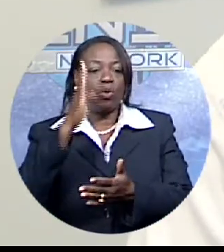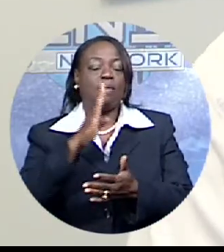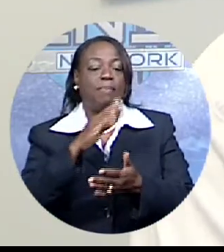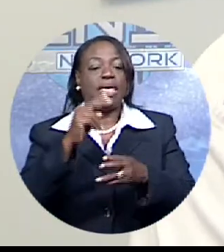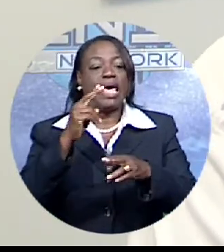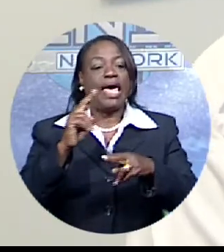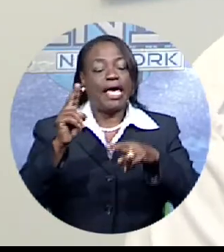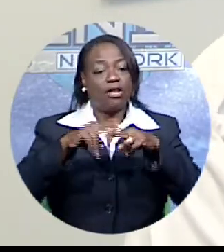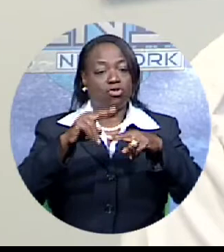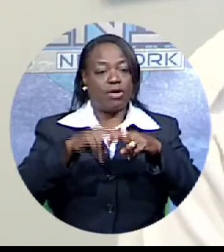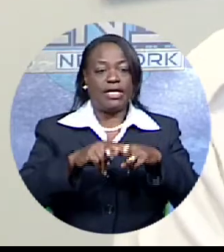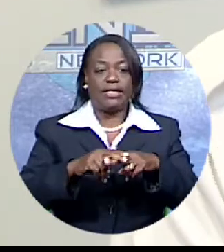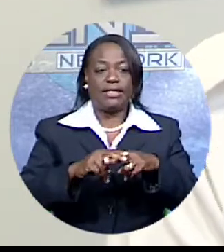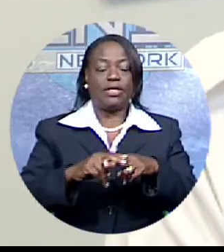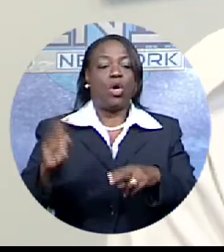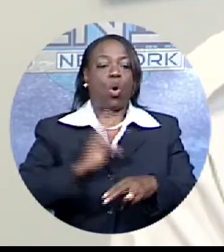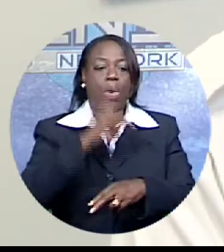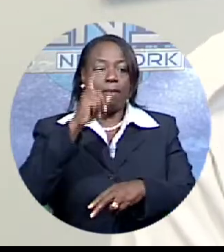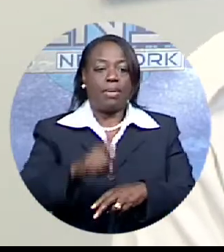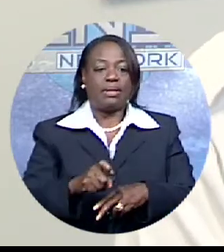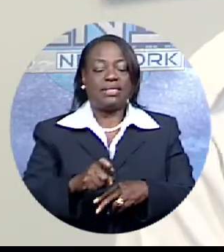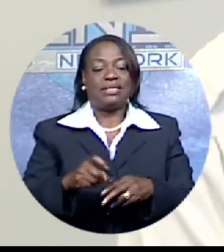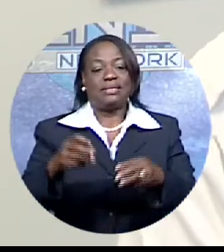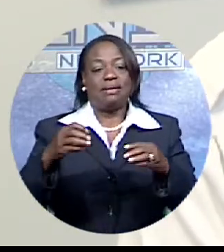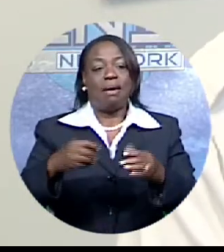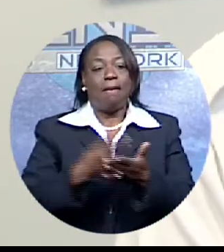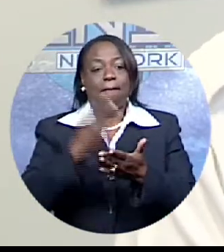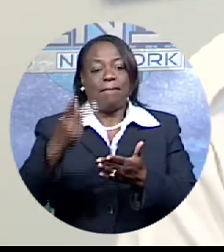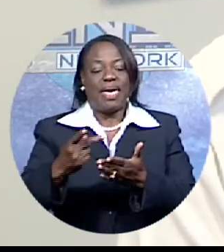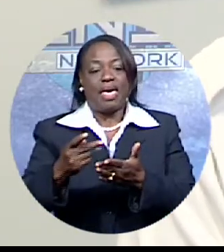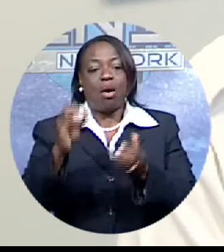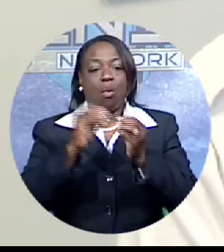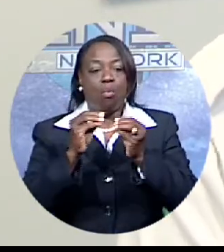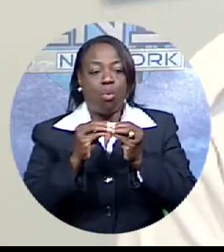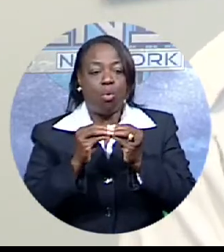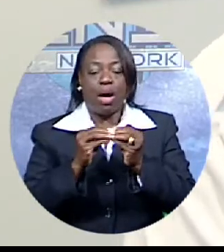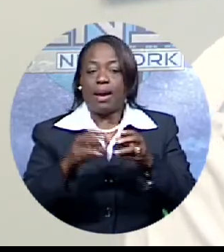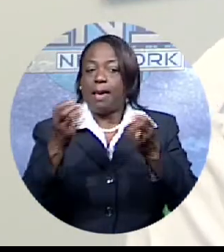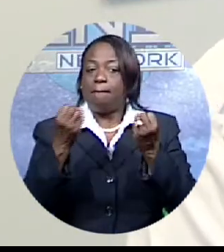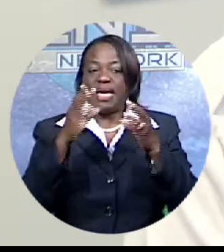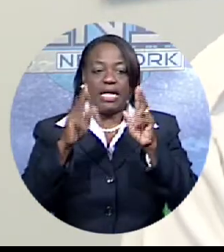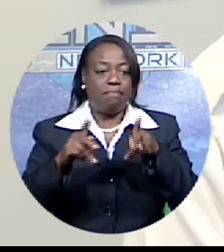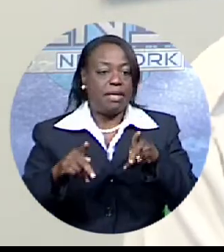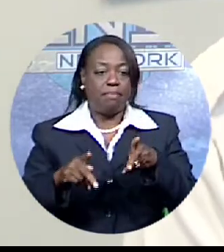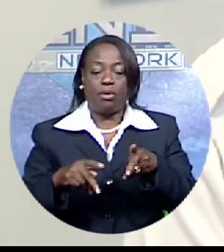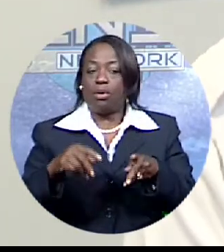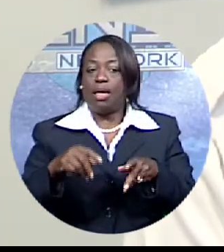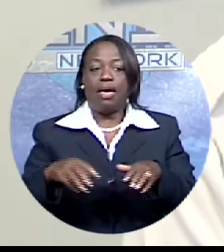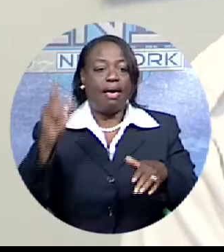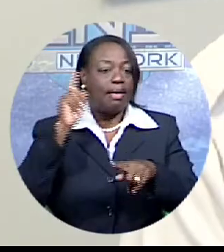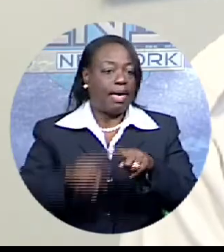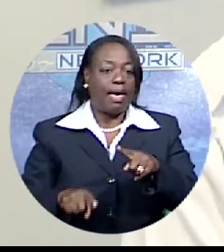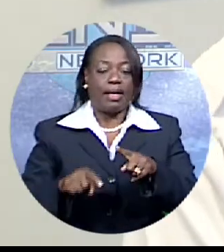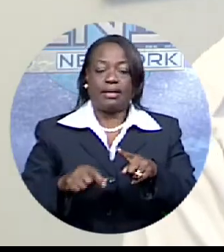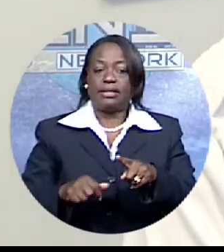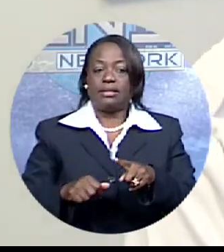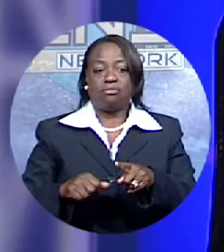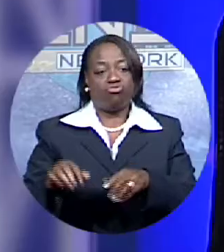airlines have to charge extra to recover the fees, a lot of residents will not be able to afford to